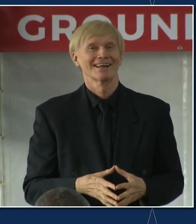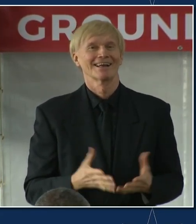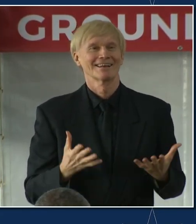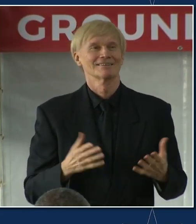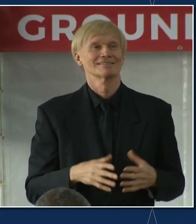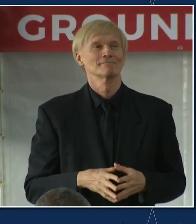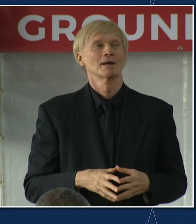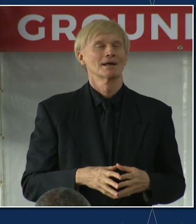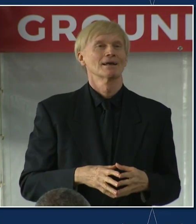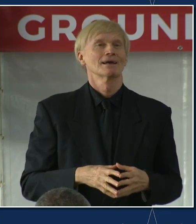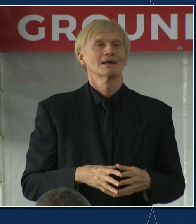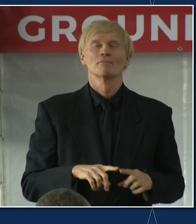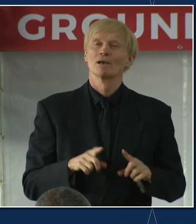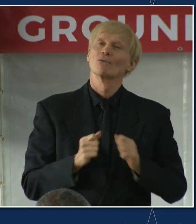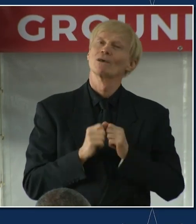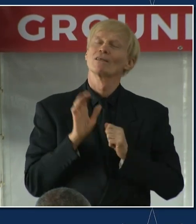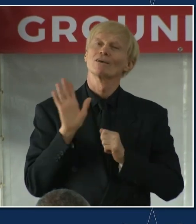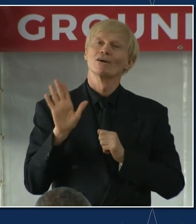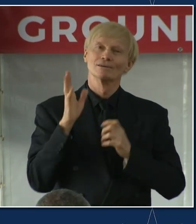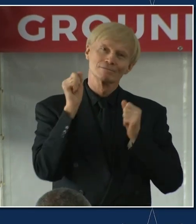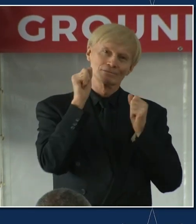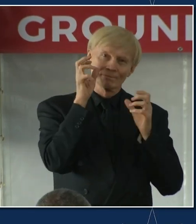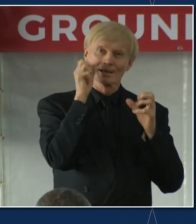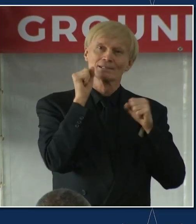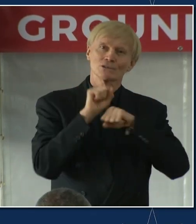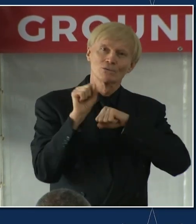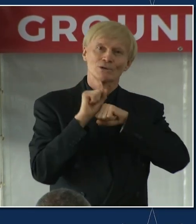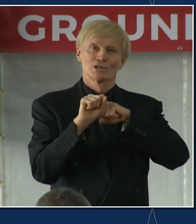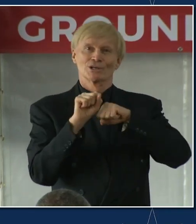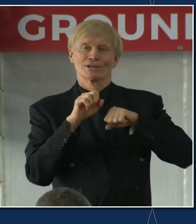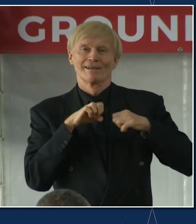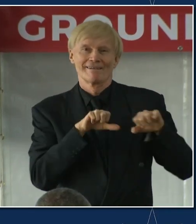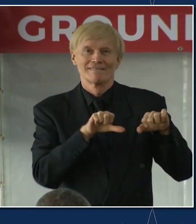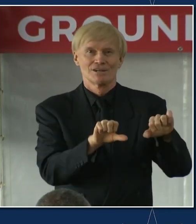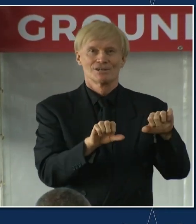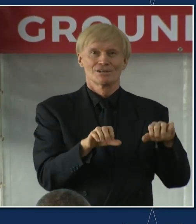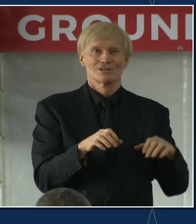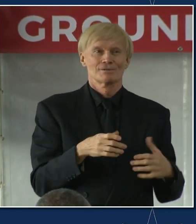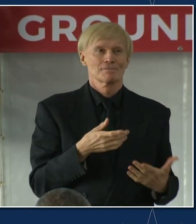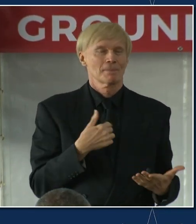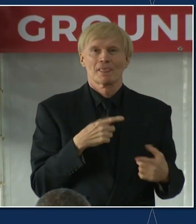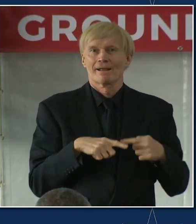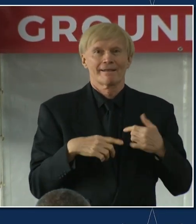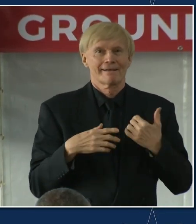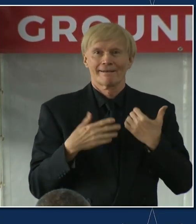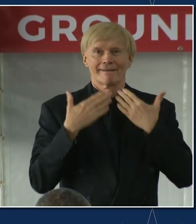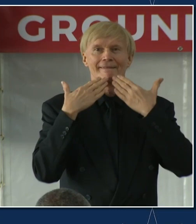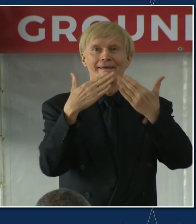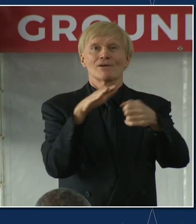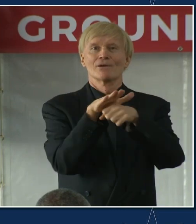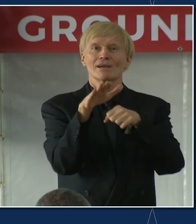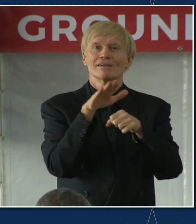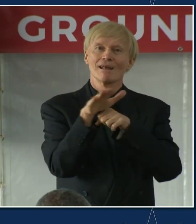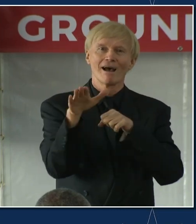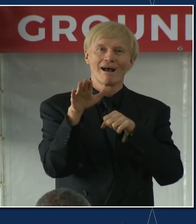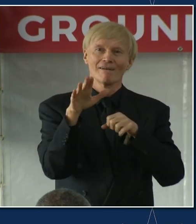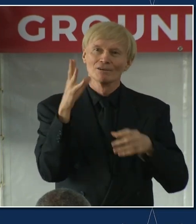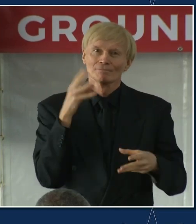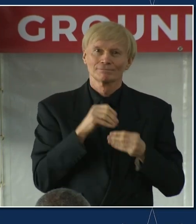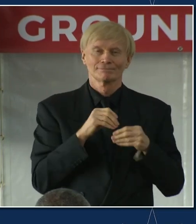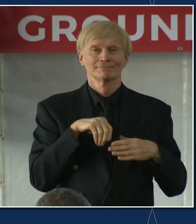But along with your relentless work effort and dedication, I cannot thank you enough for being a part of my